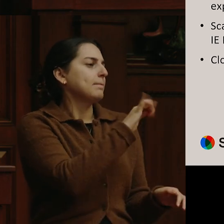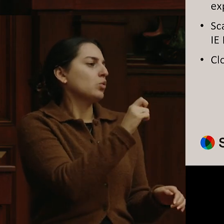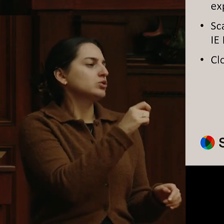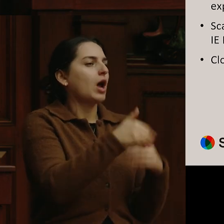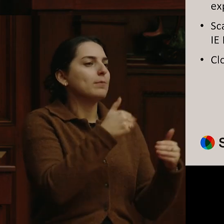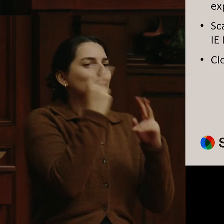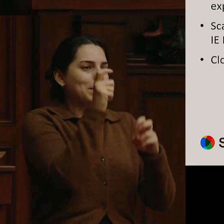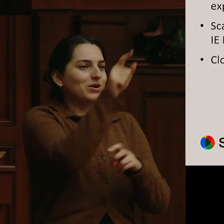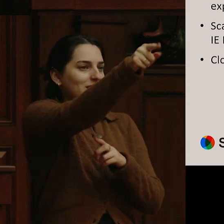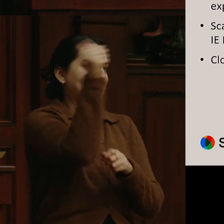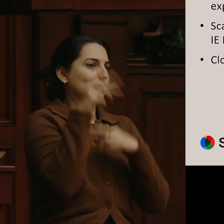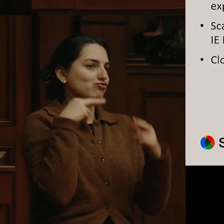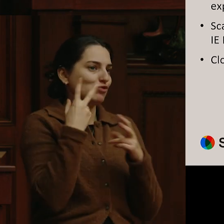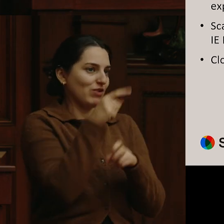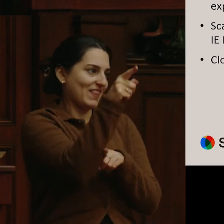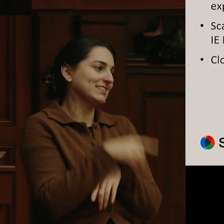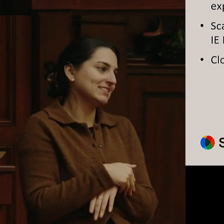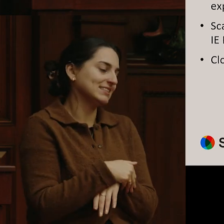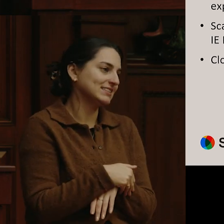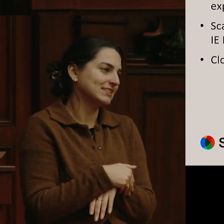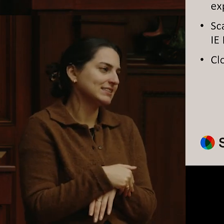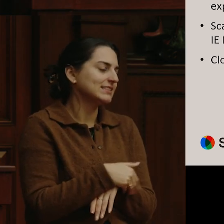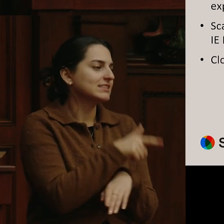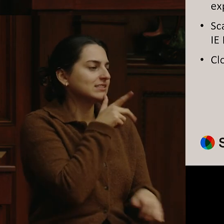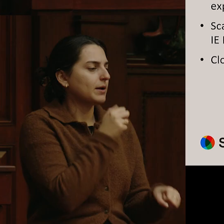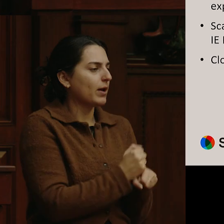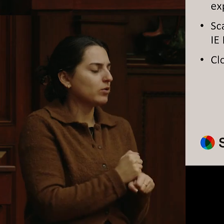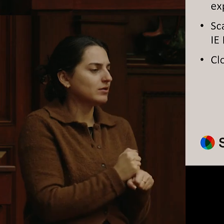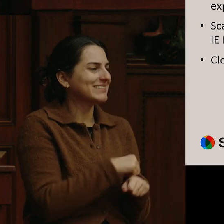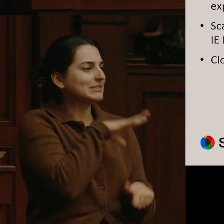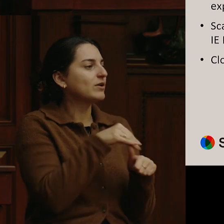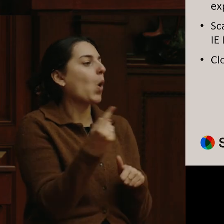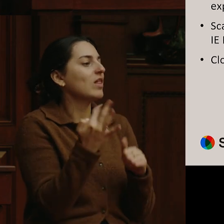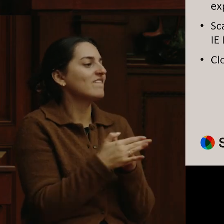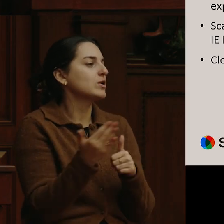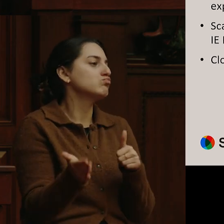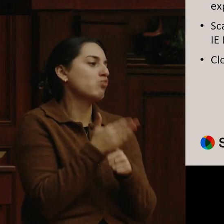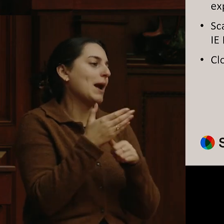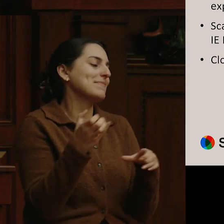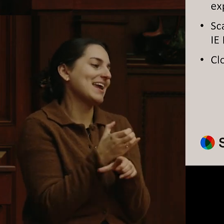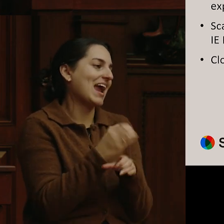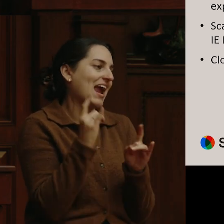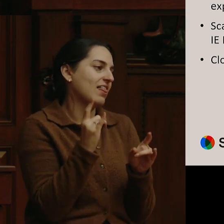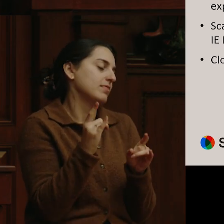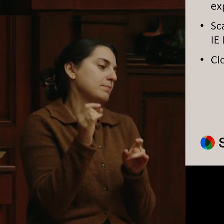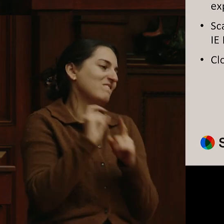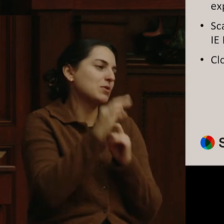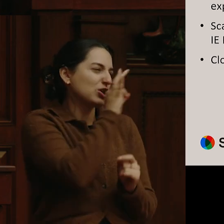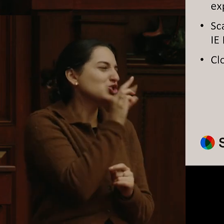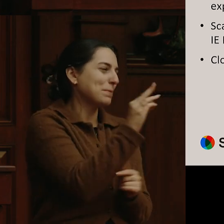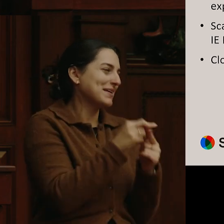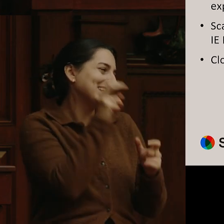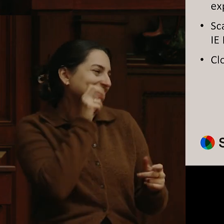room there, is running that. And this is it's specifically for primary care healthcare professionals,